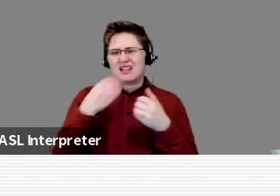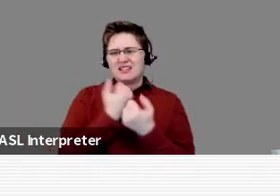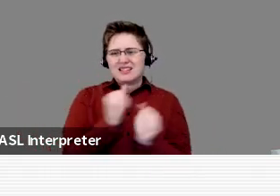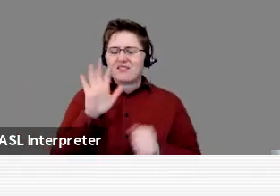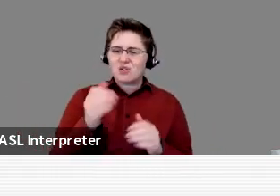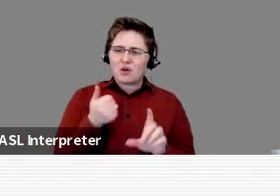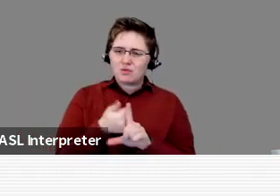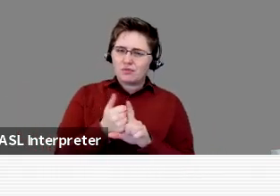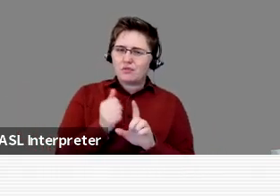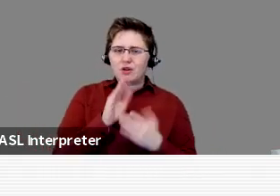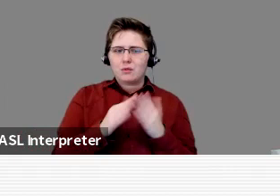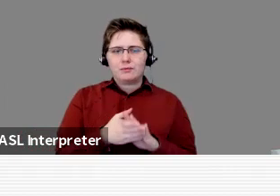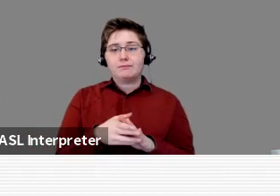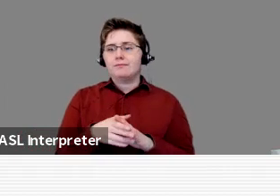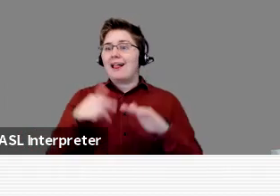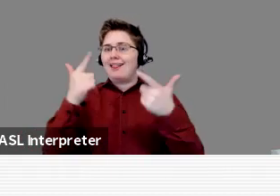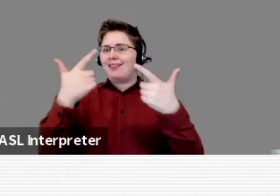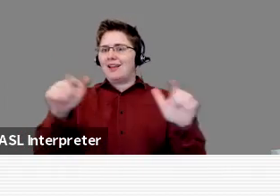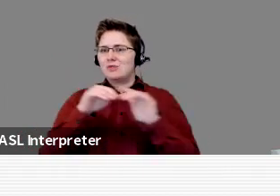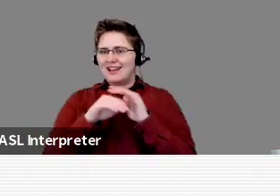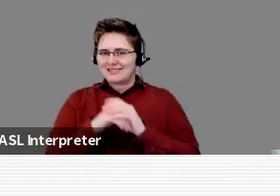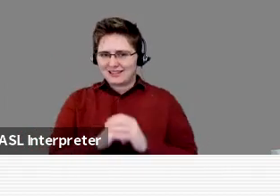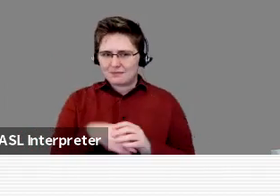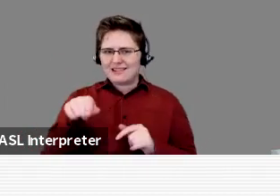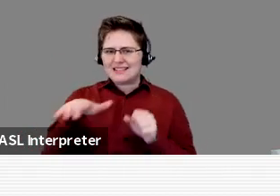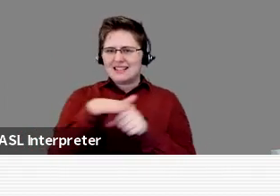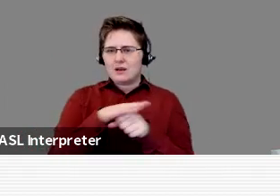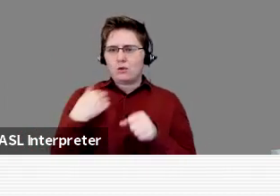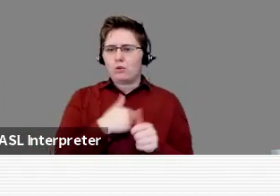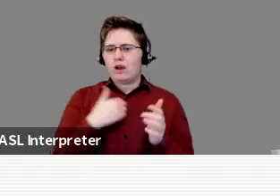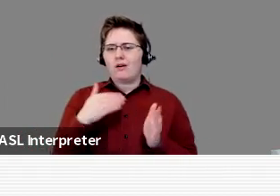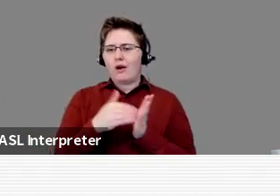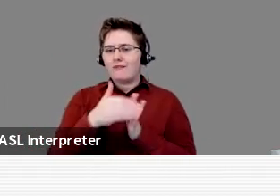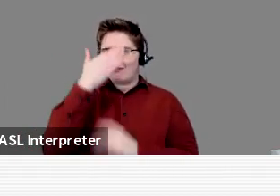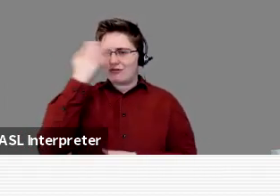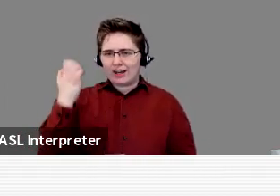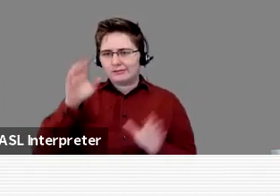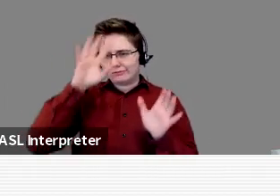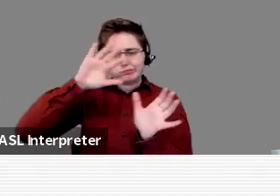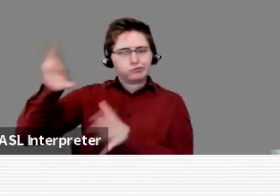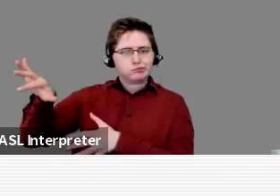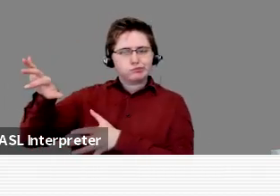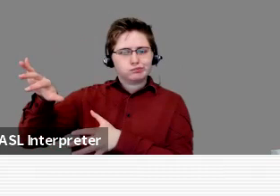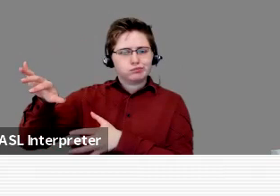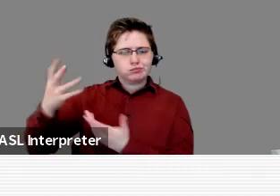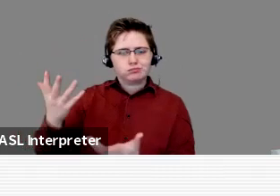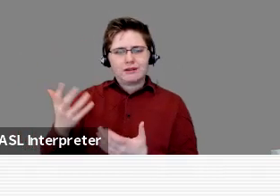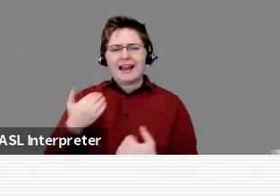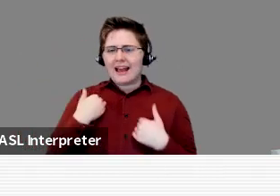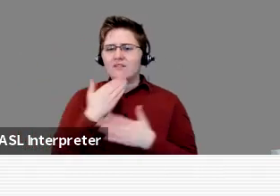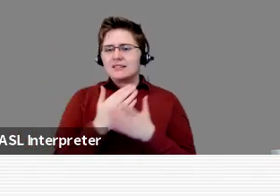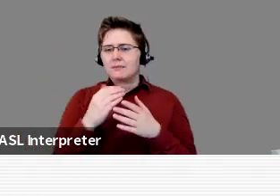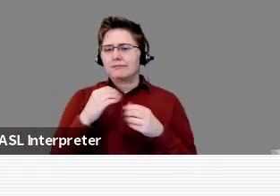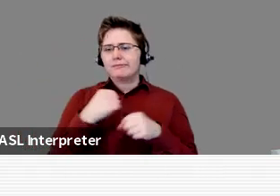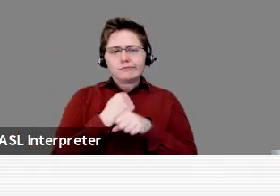community. Language access. This is an area that I think we often tend to forget about. I have some stats